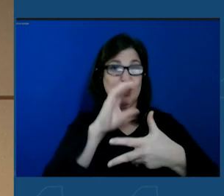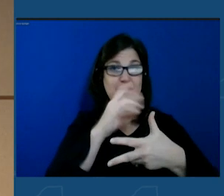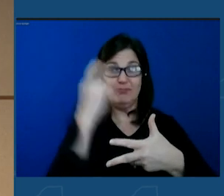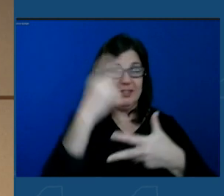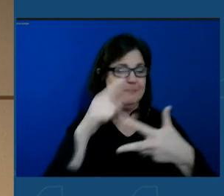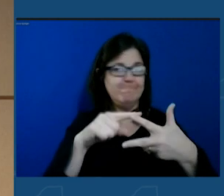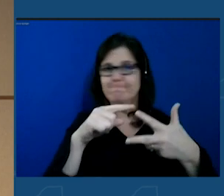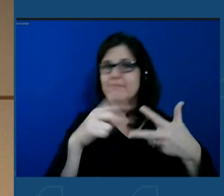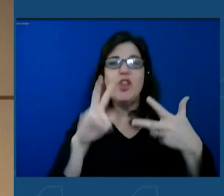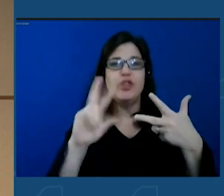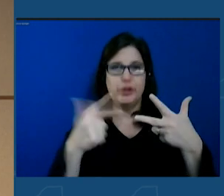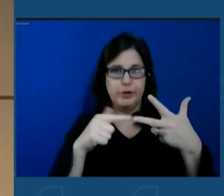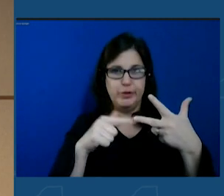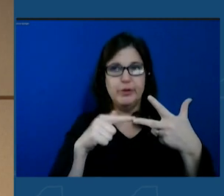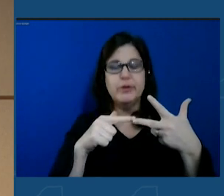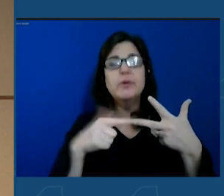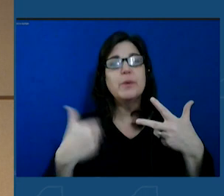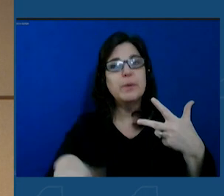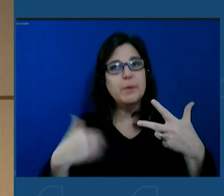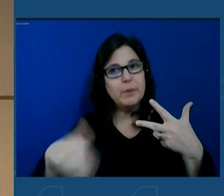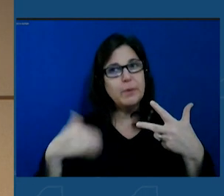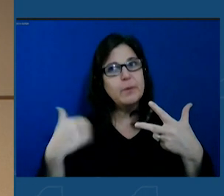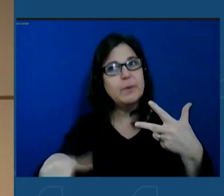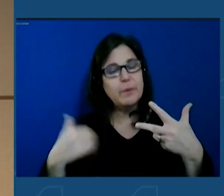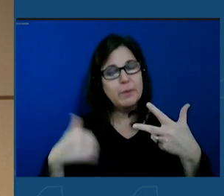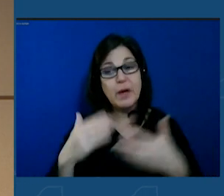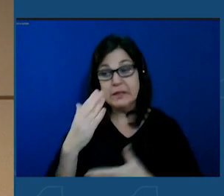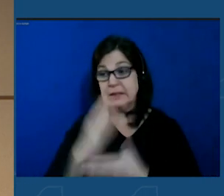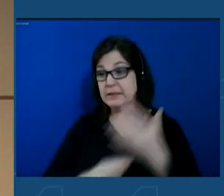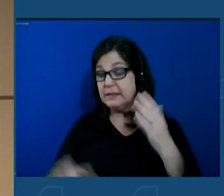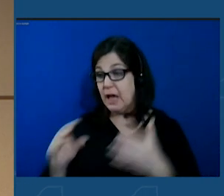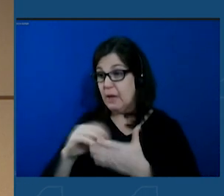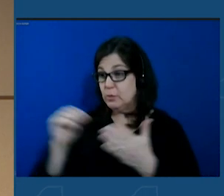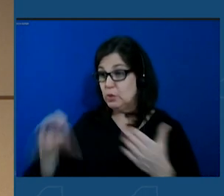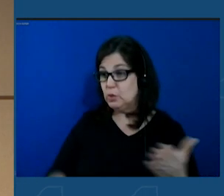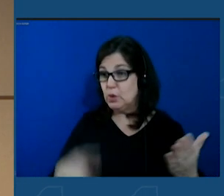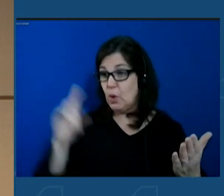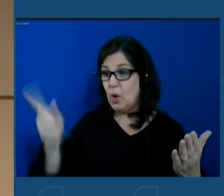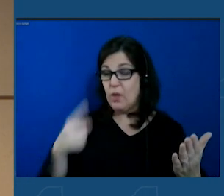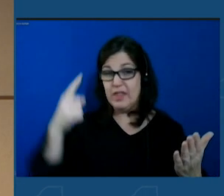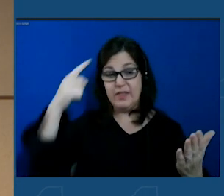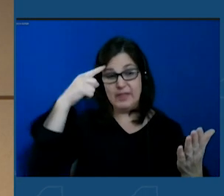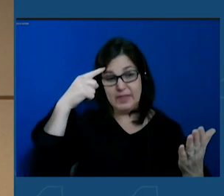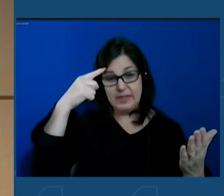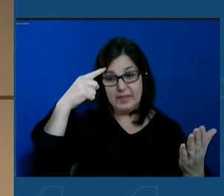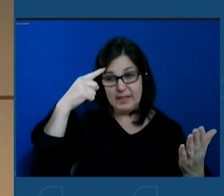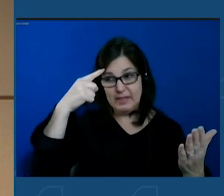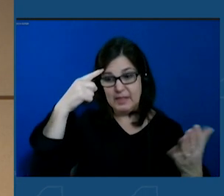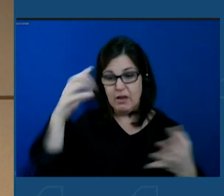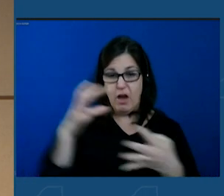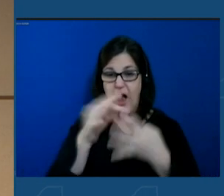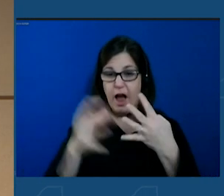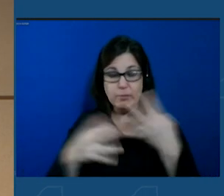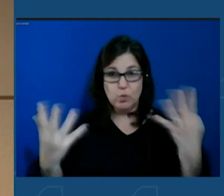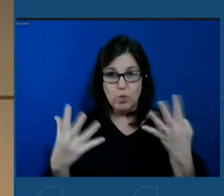So many of our children see no other option than to engage in self-harming behaviors, and this is